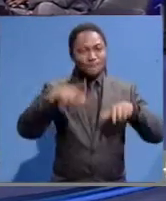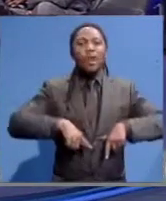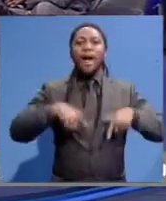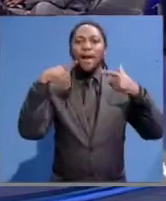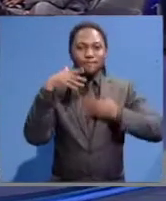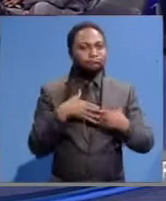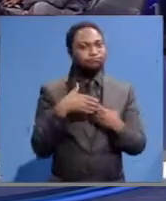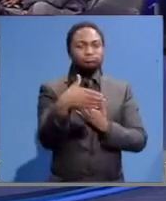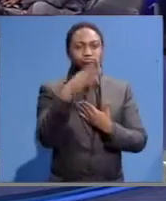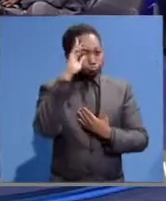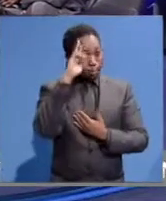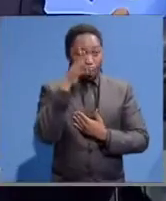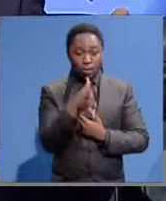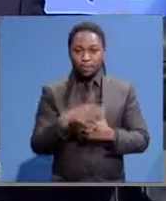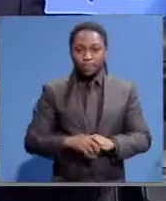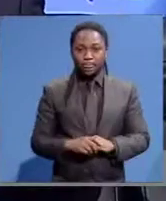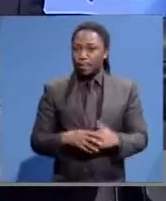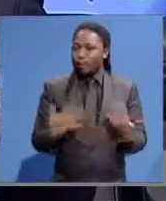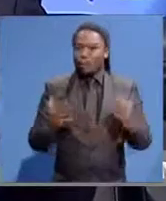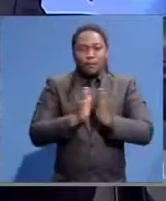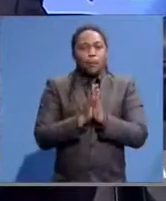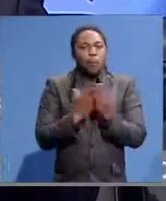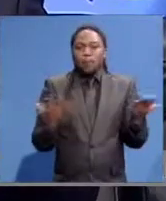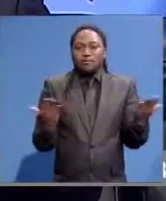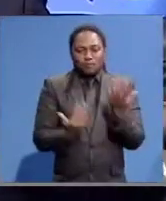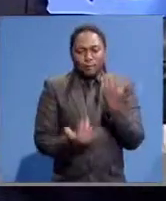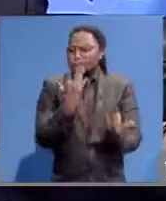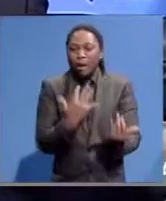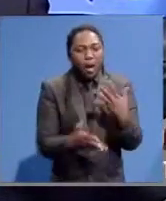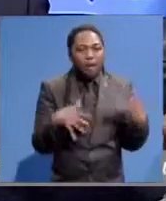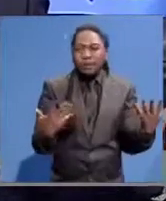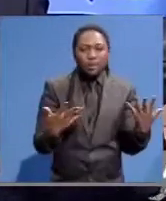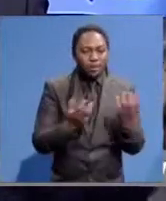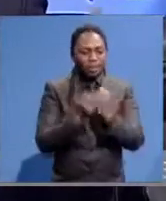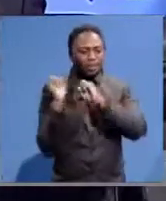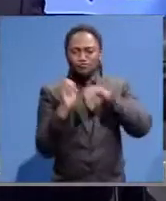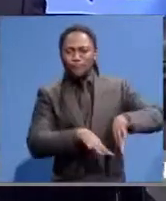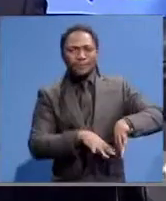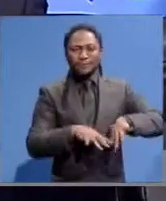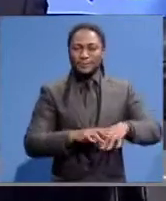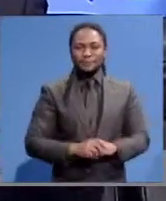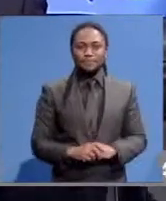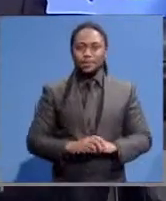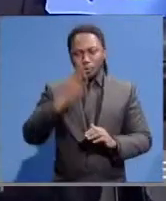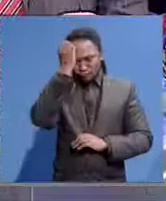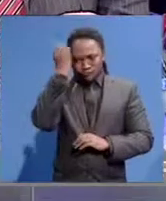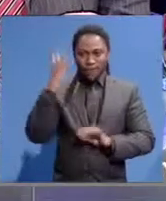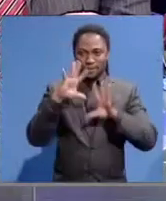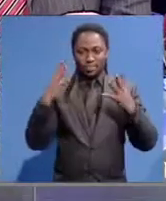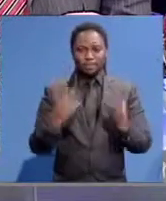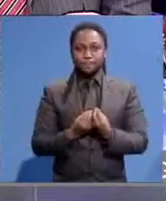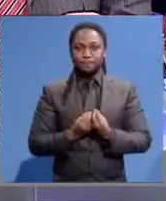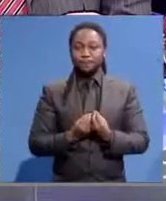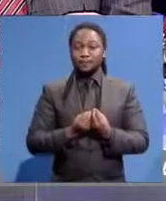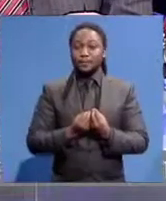Unless, I don't know, we burn down books and we have no documents. I think that's what would happen. And that's